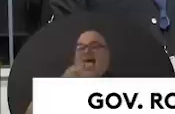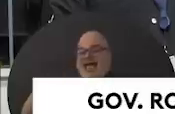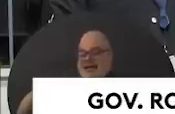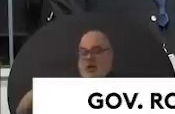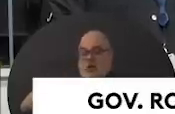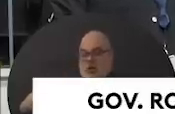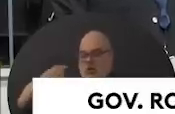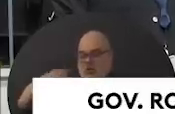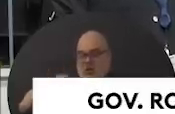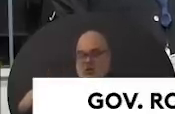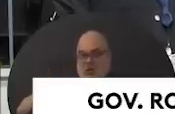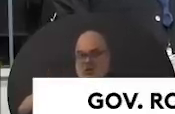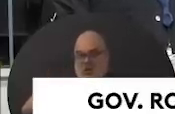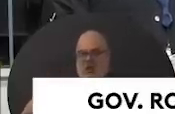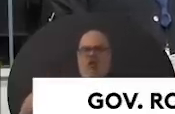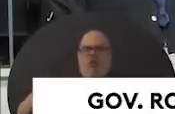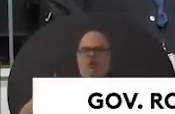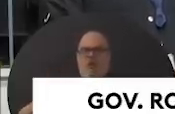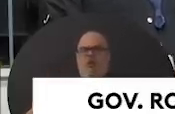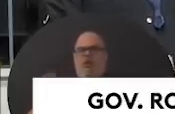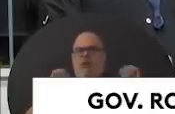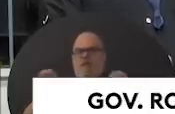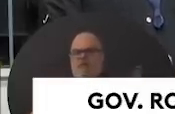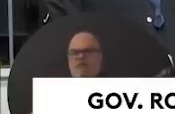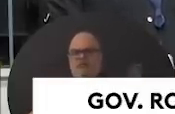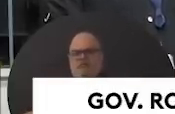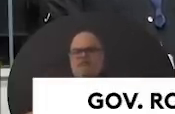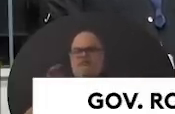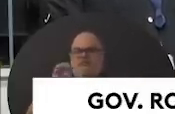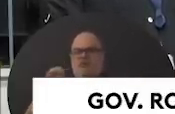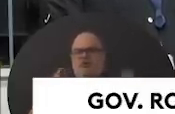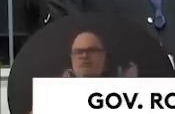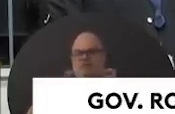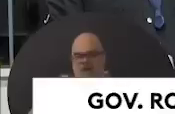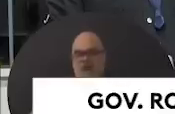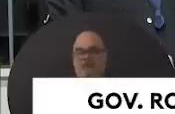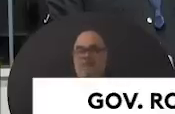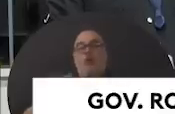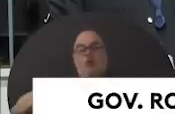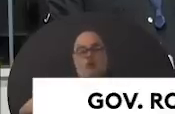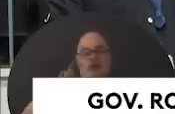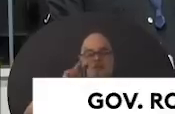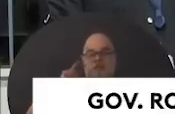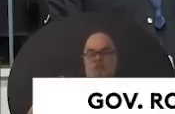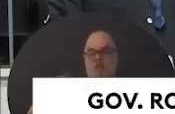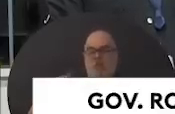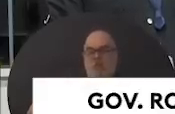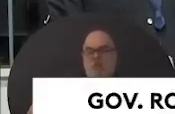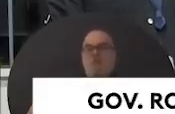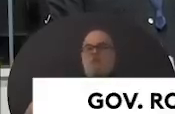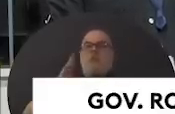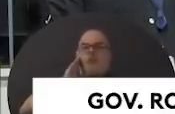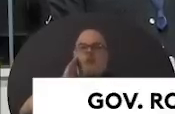counties who do a really good job with emergency preparedness and emergency management. We're going to keep monitoring the track of this storm, but